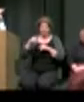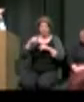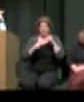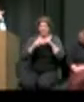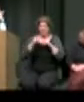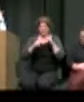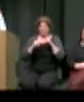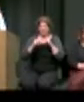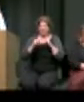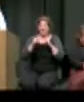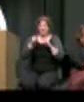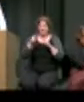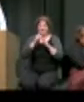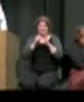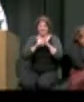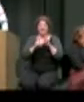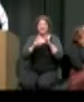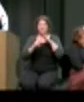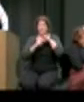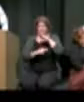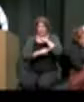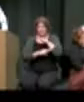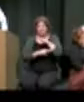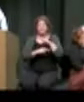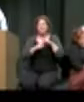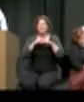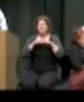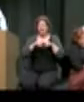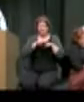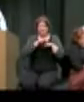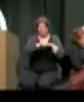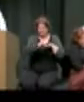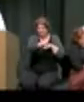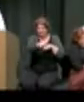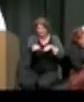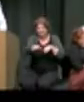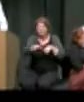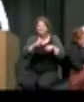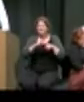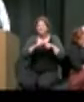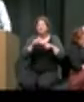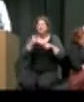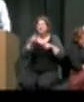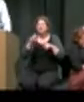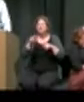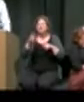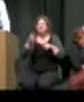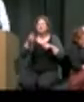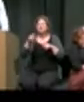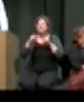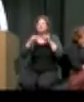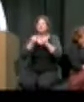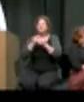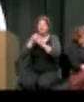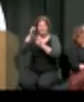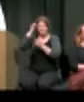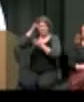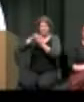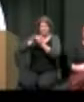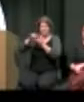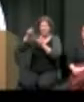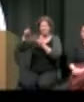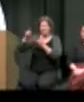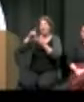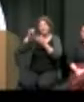who designed the bridge, and then we had to design the abutments as well. So the Glynn Group is a group we work with in Buffalo, New York, who does a lot of